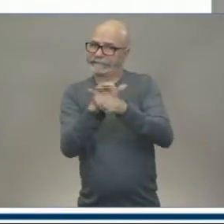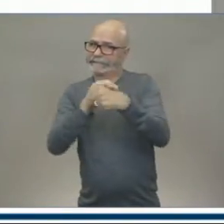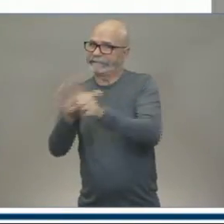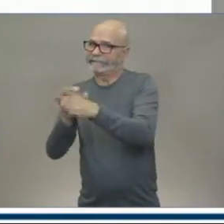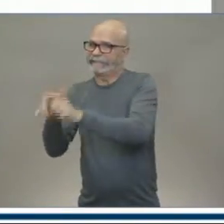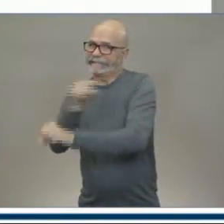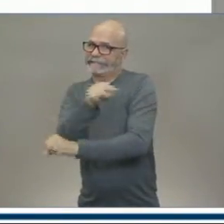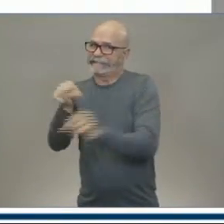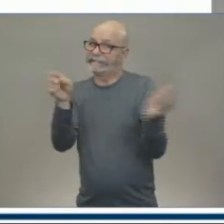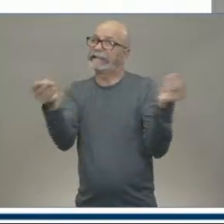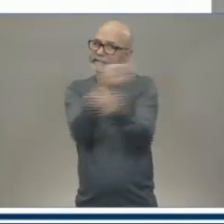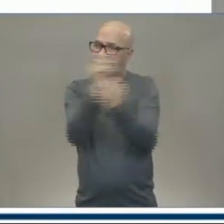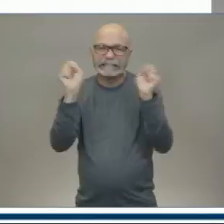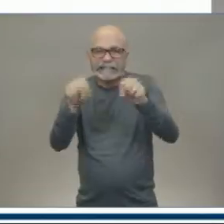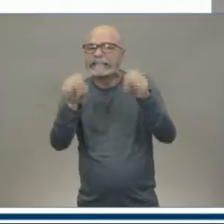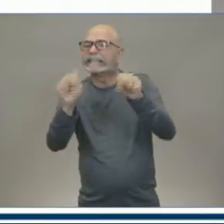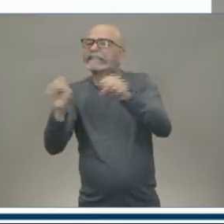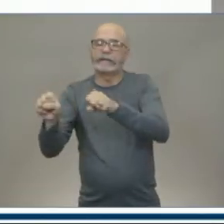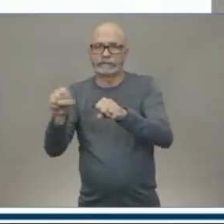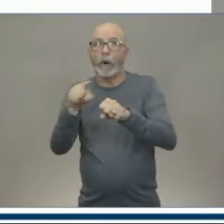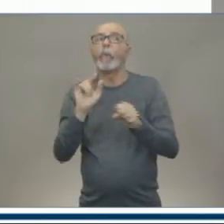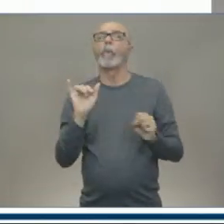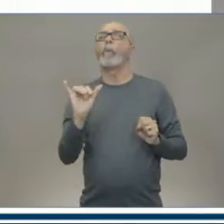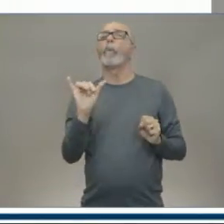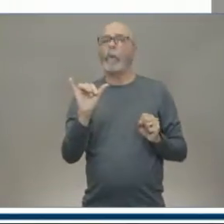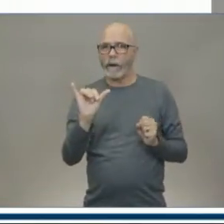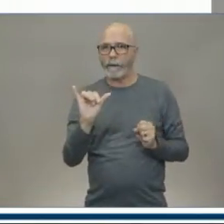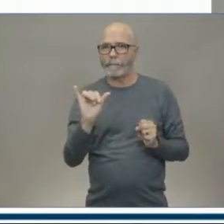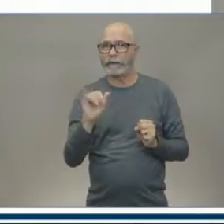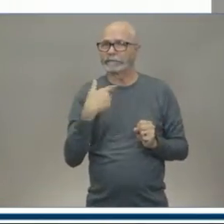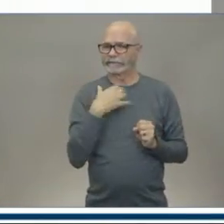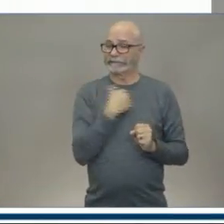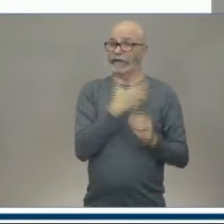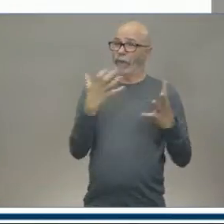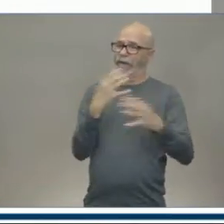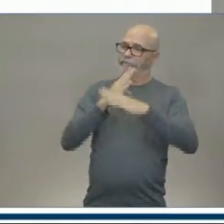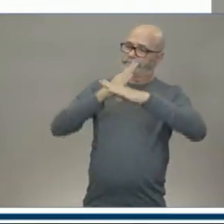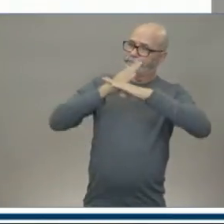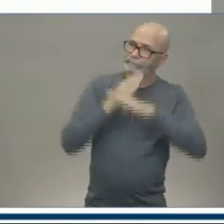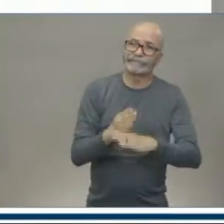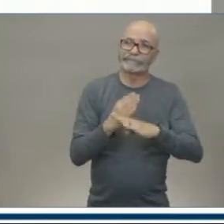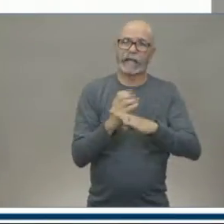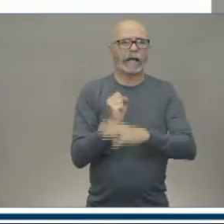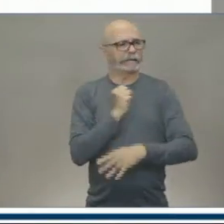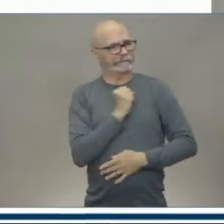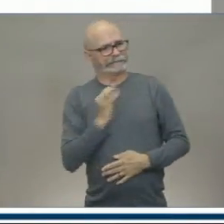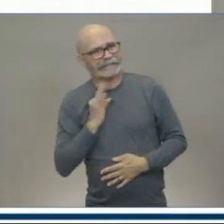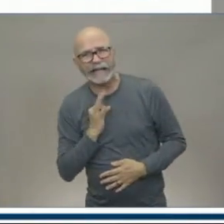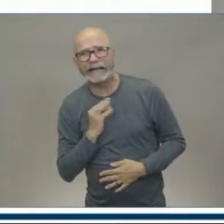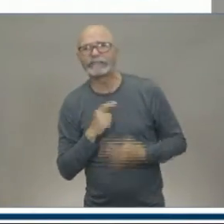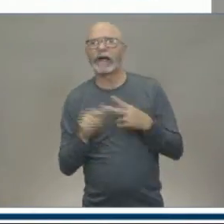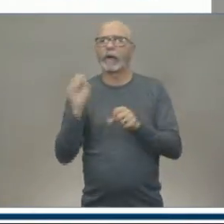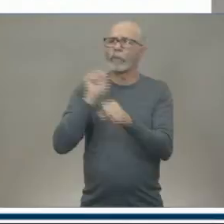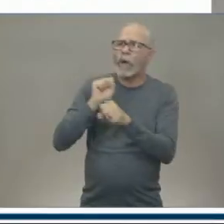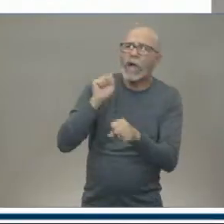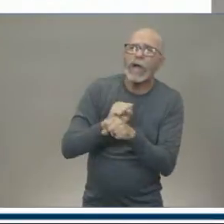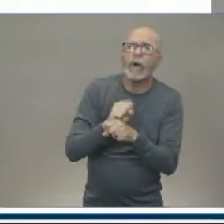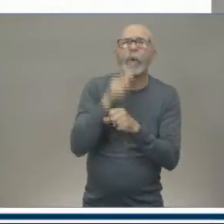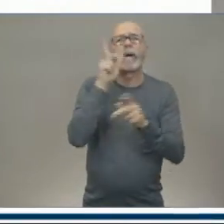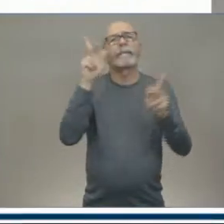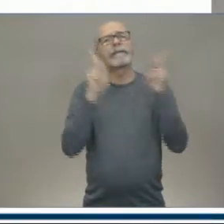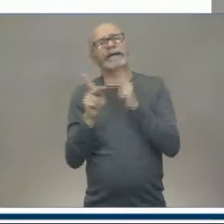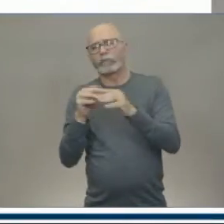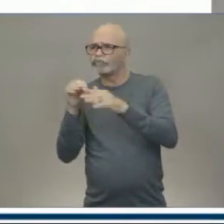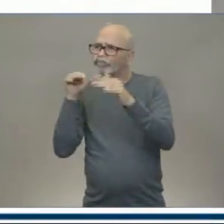transmitted from person to person. We need to protect frontline staff in these locations and their patrons. So when we